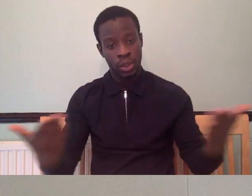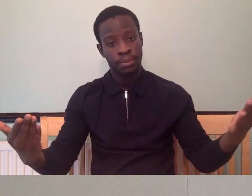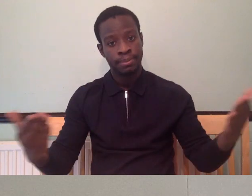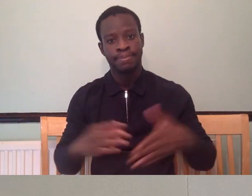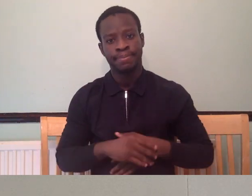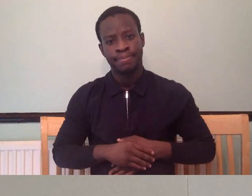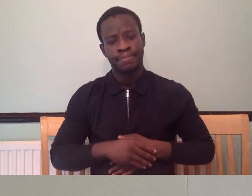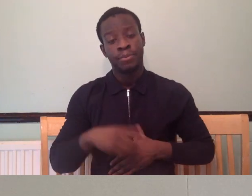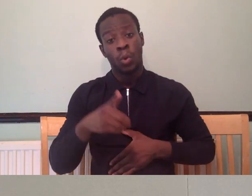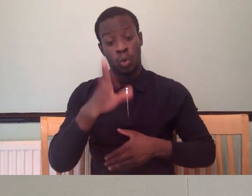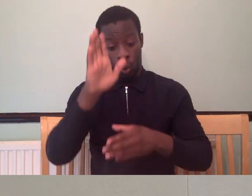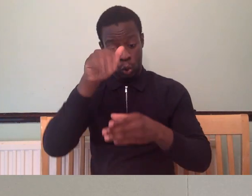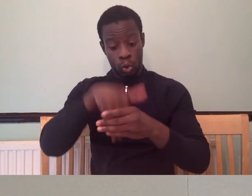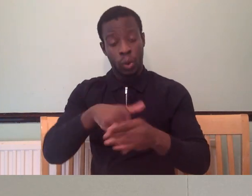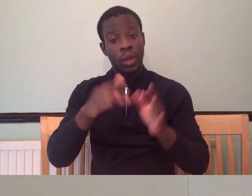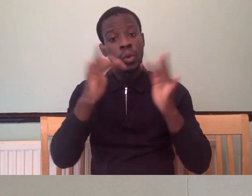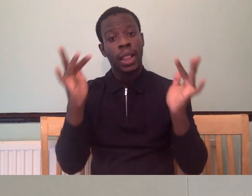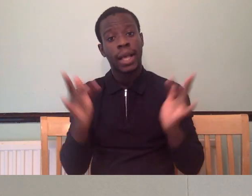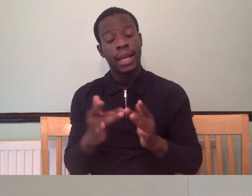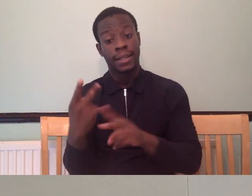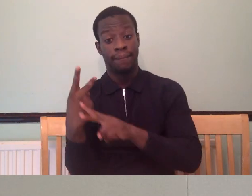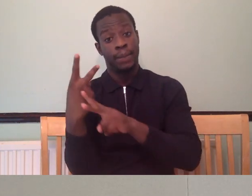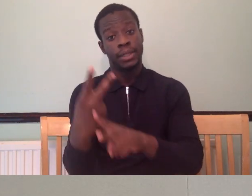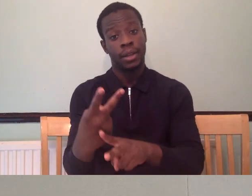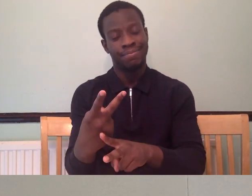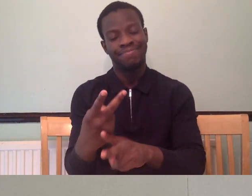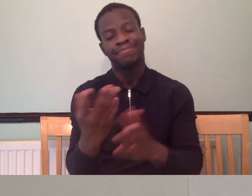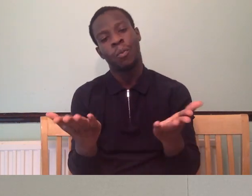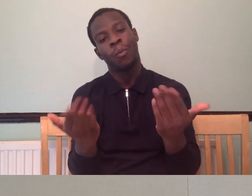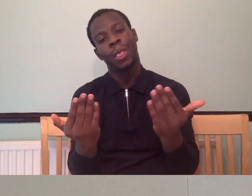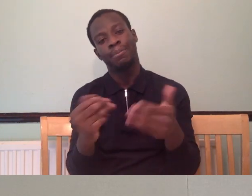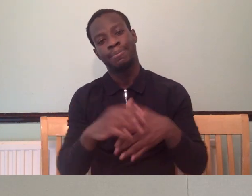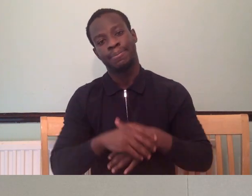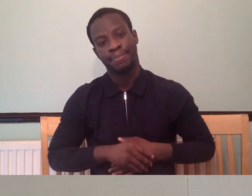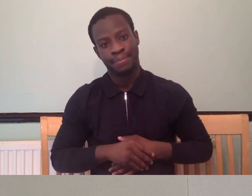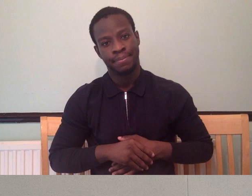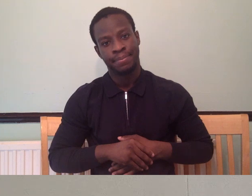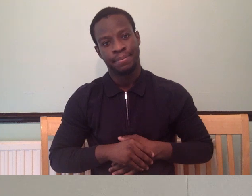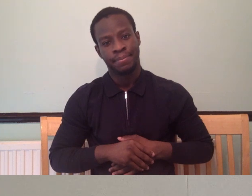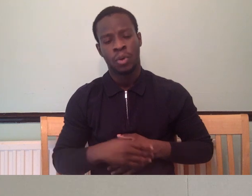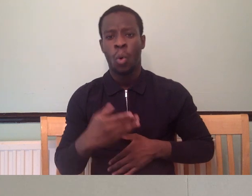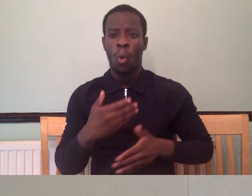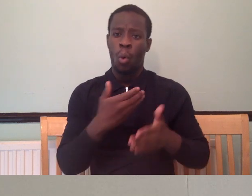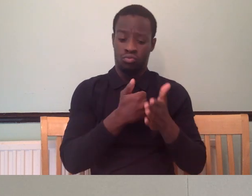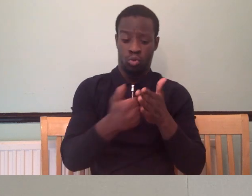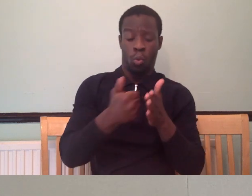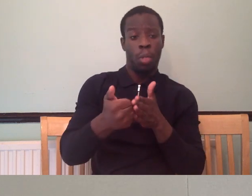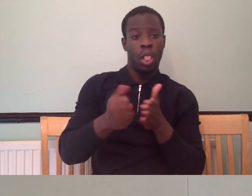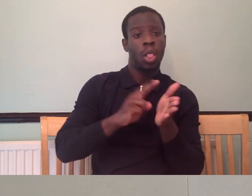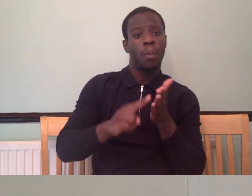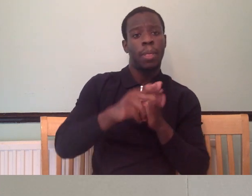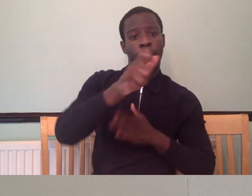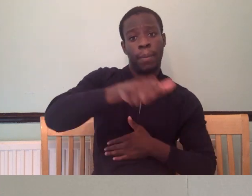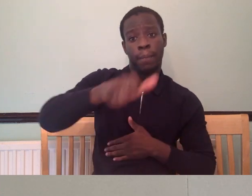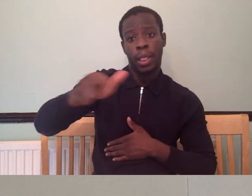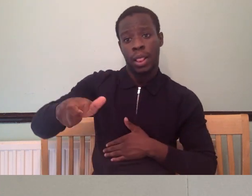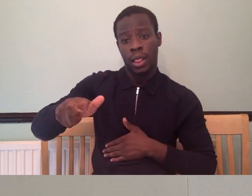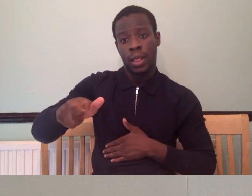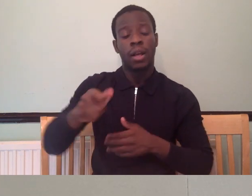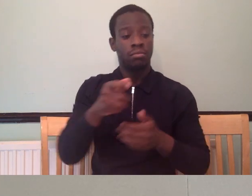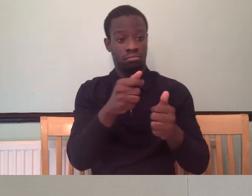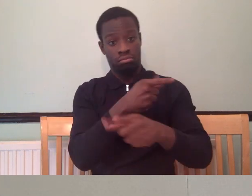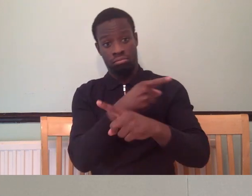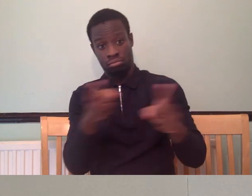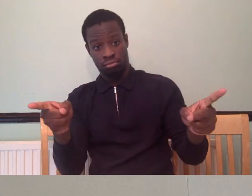us online as a visitor, we give you a very warm welcome. And of course, we welcome all our normal RBC